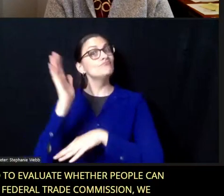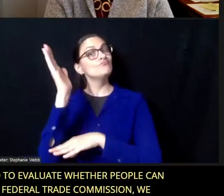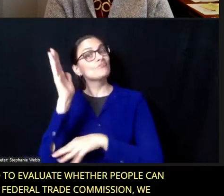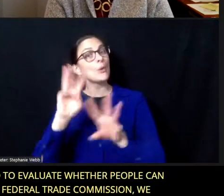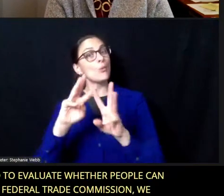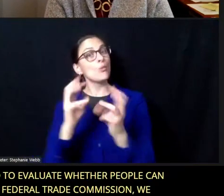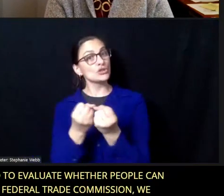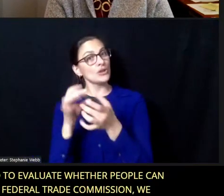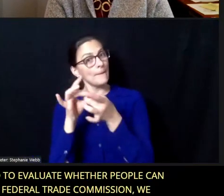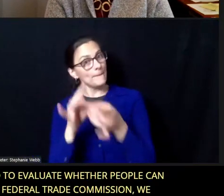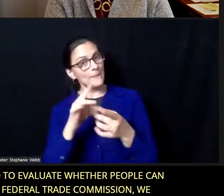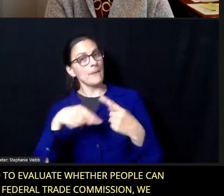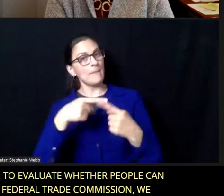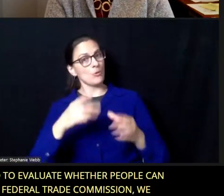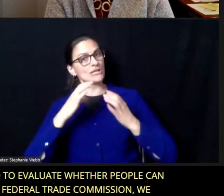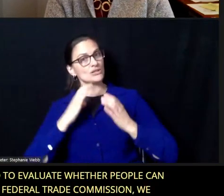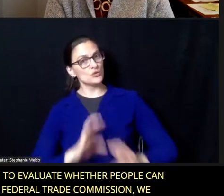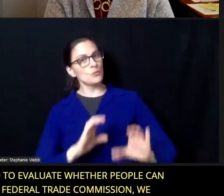them.